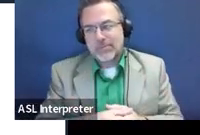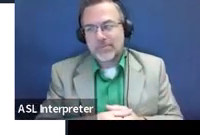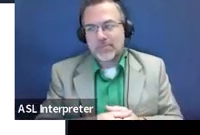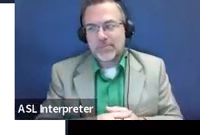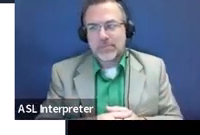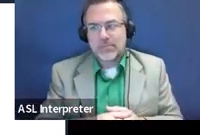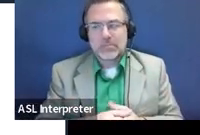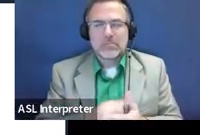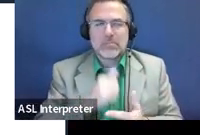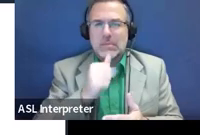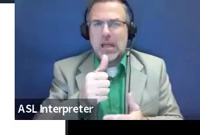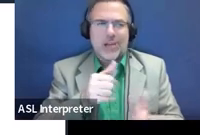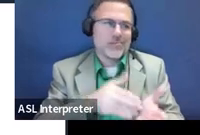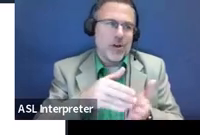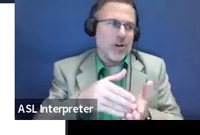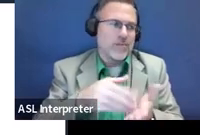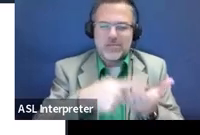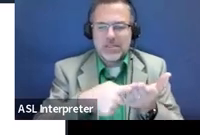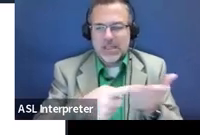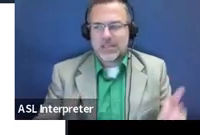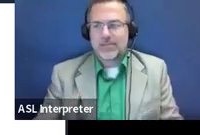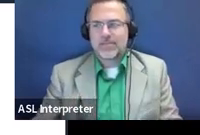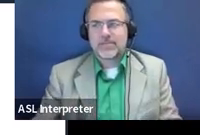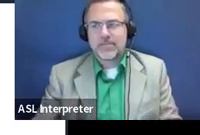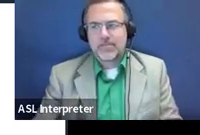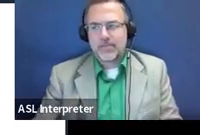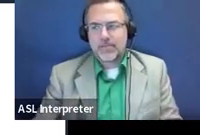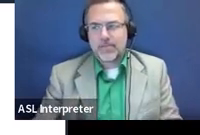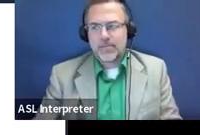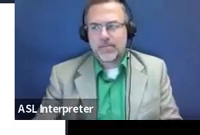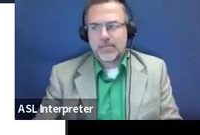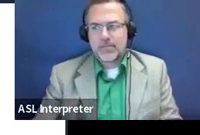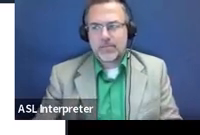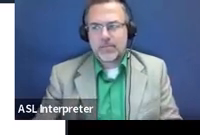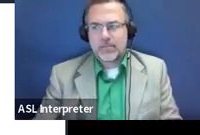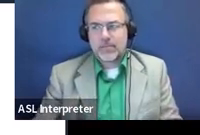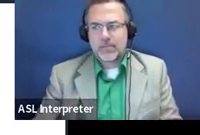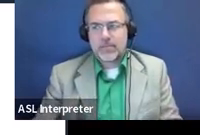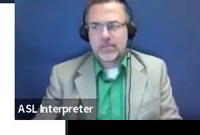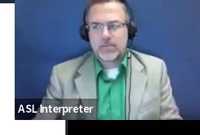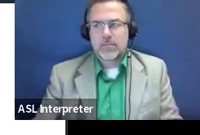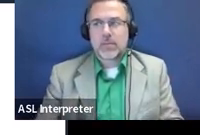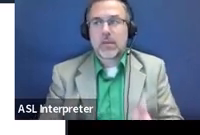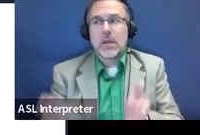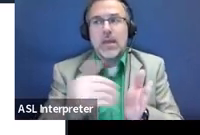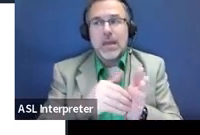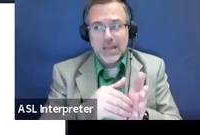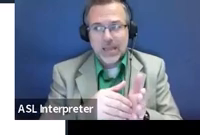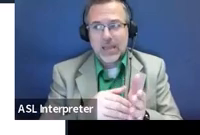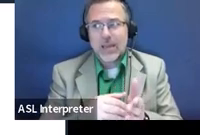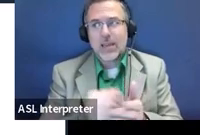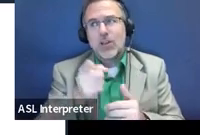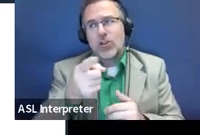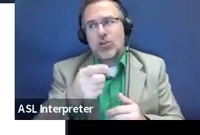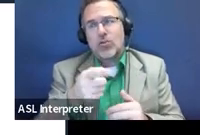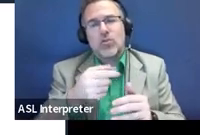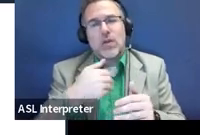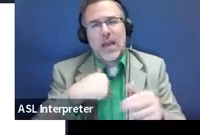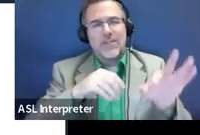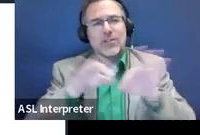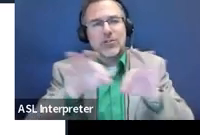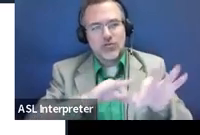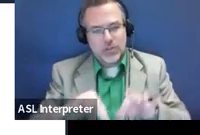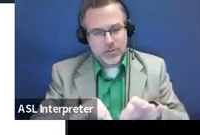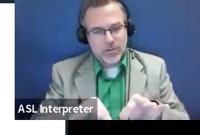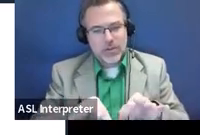things that aren't usually talked about. So again, compliance is just that you have a description of other factors.